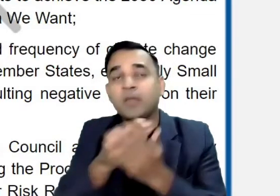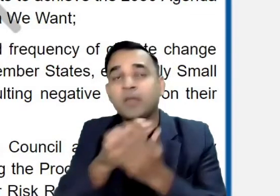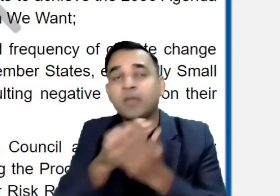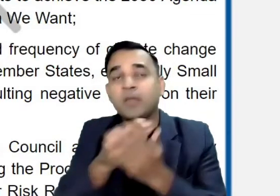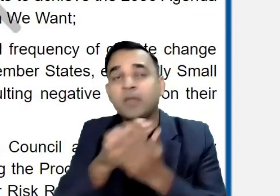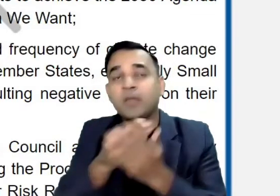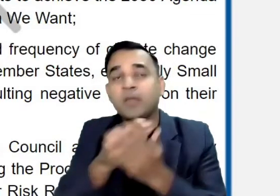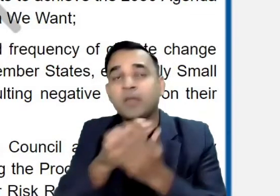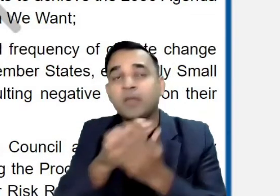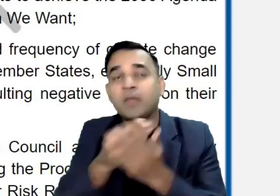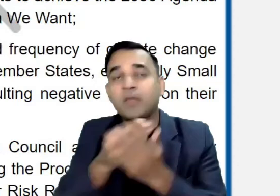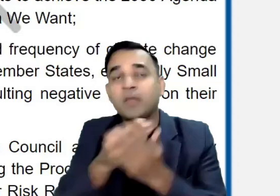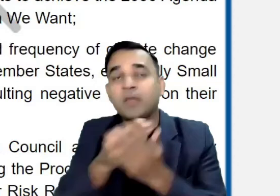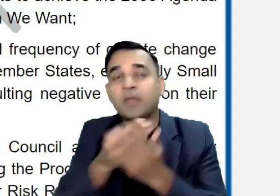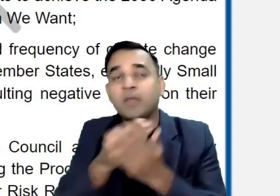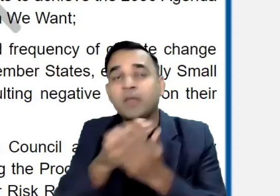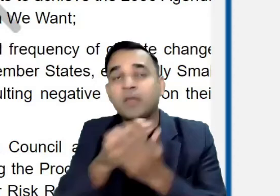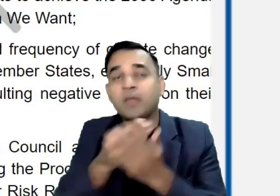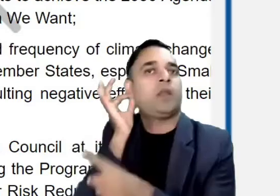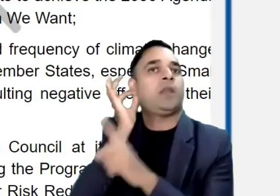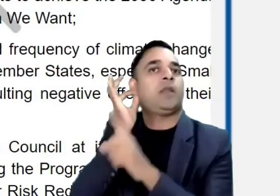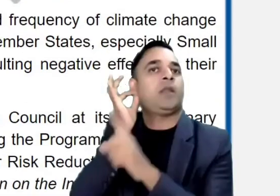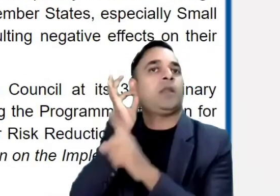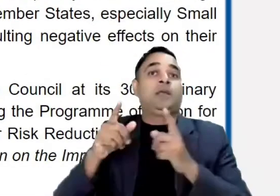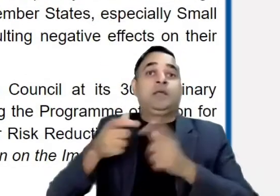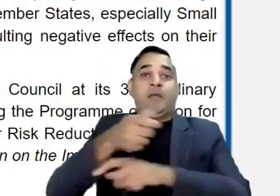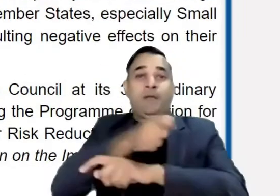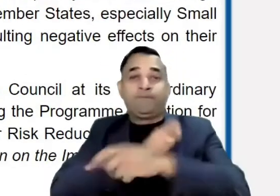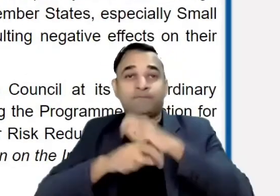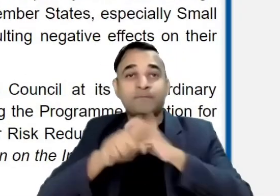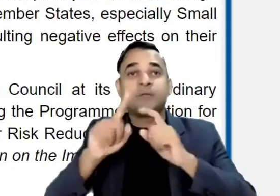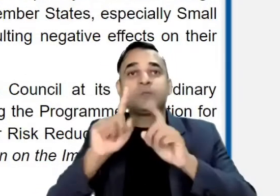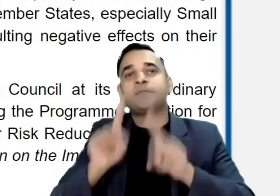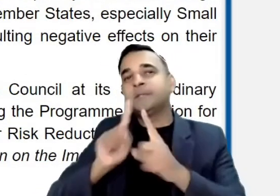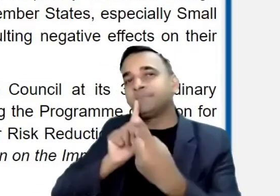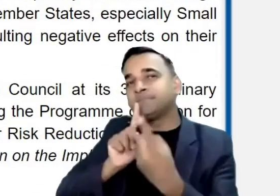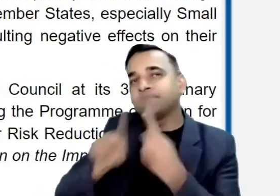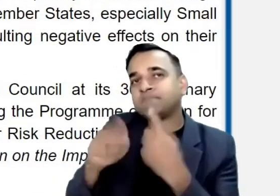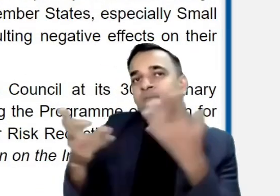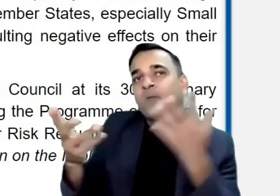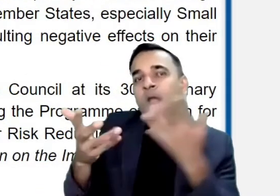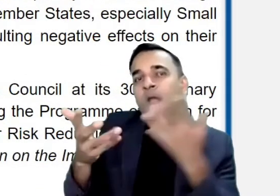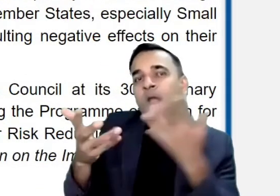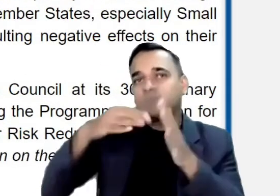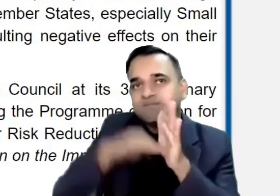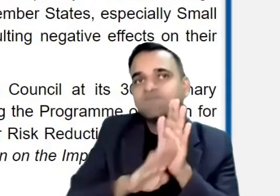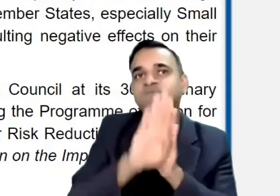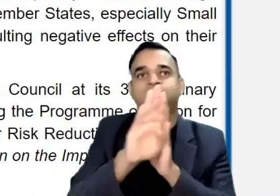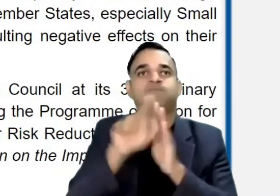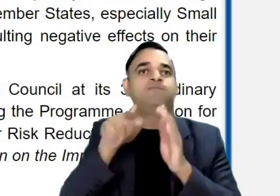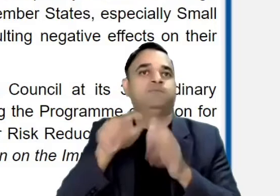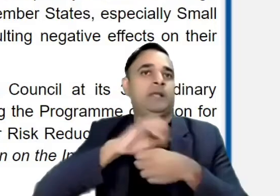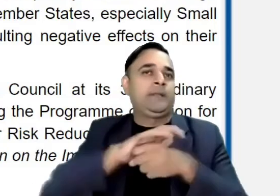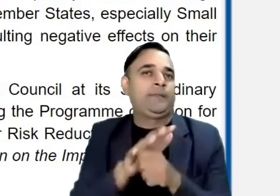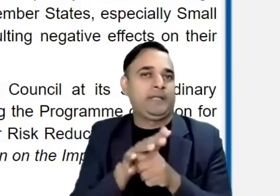disasters and their cascading and devastating impacts, including loss of lives and livelihoods, damage to infrastructure